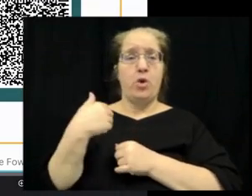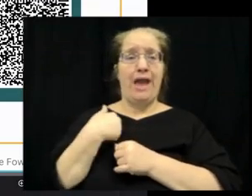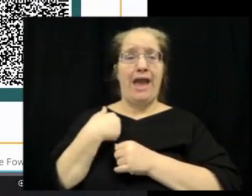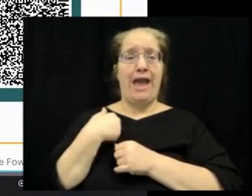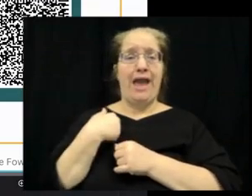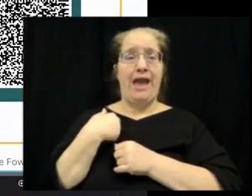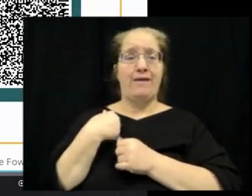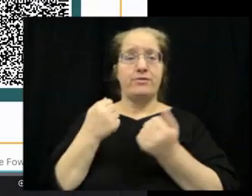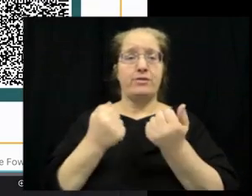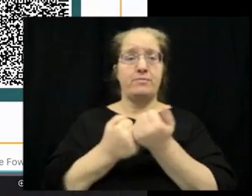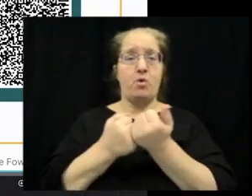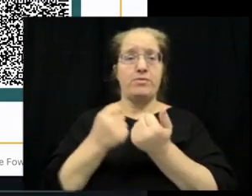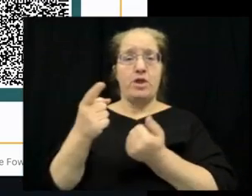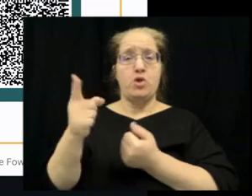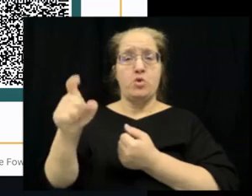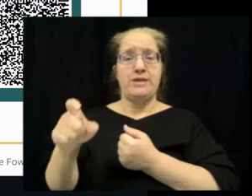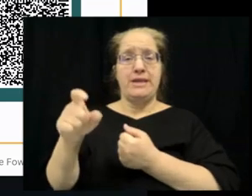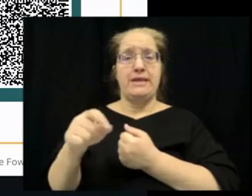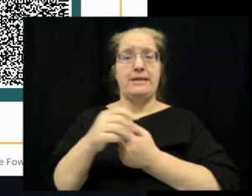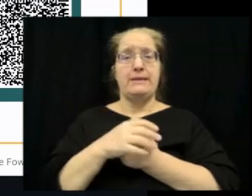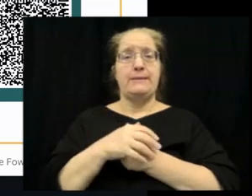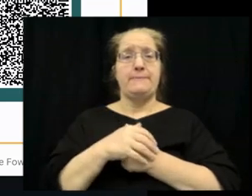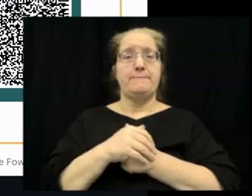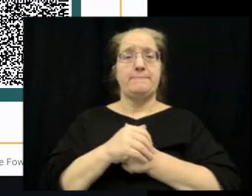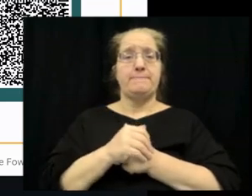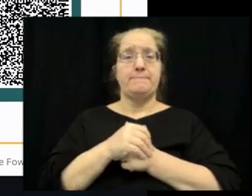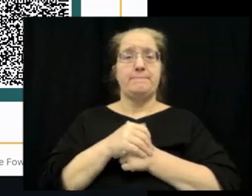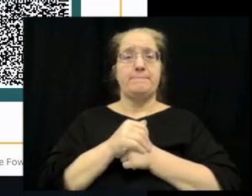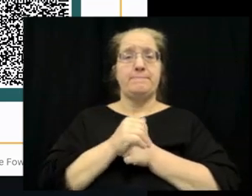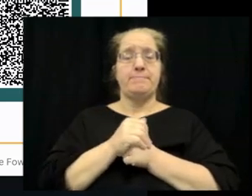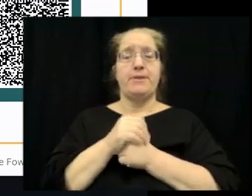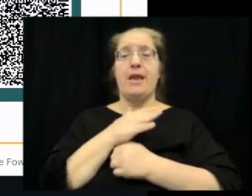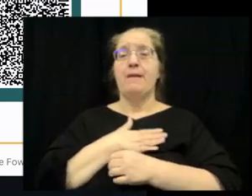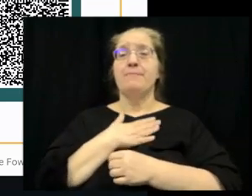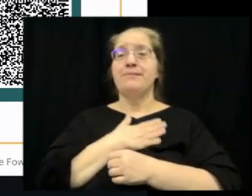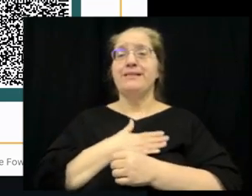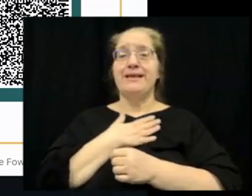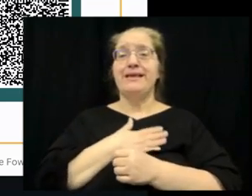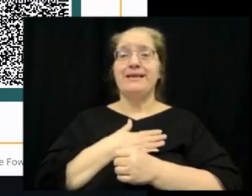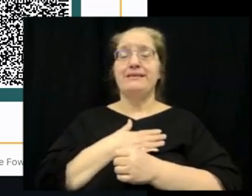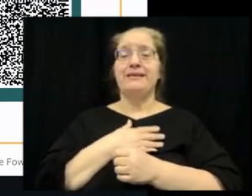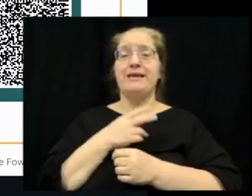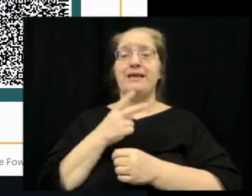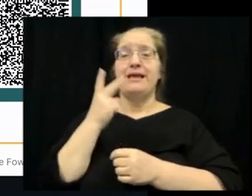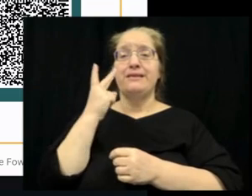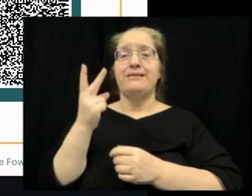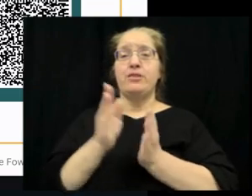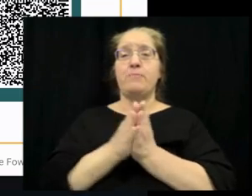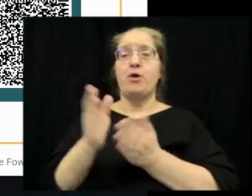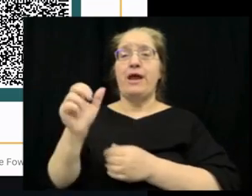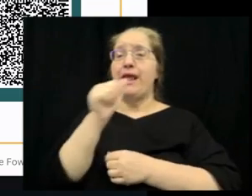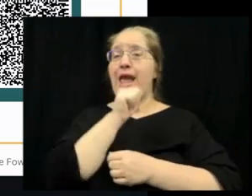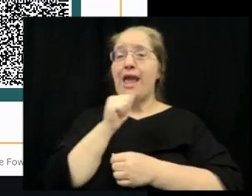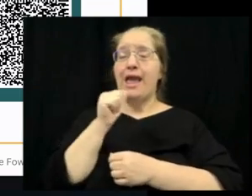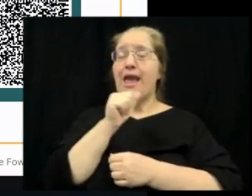the support that they need, and that please check out our book on Amazon. We have the QR code